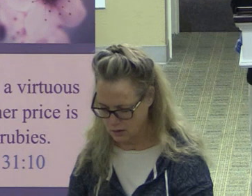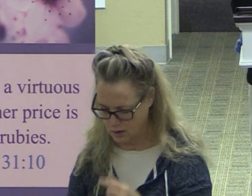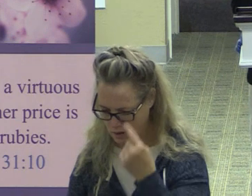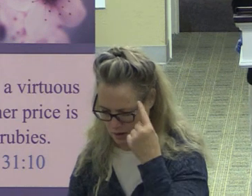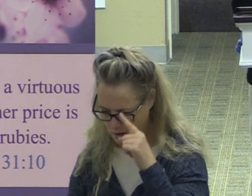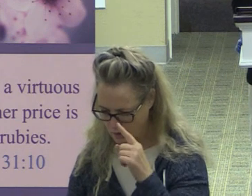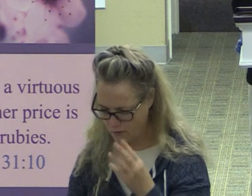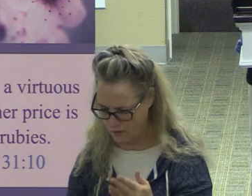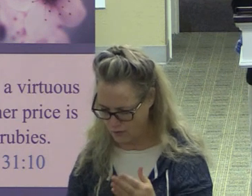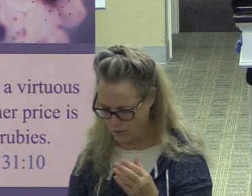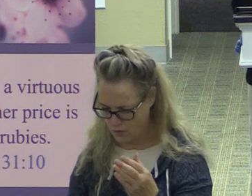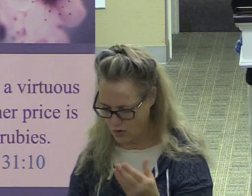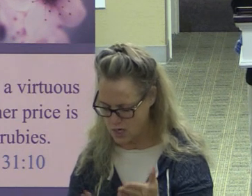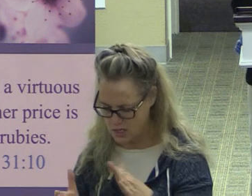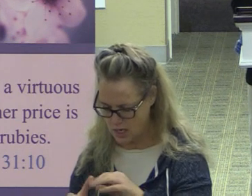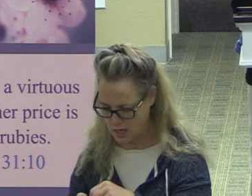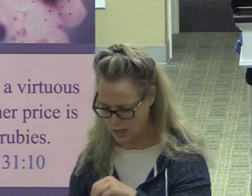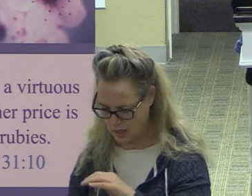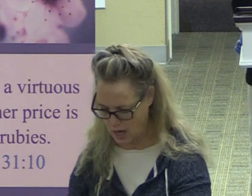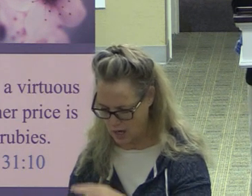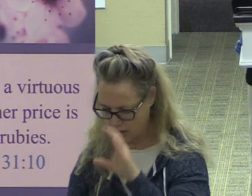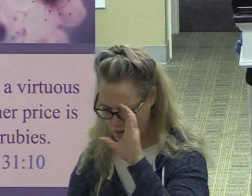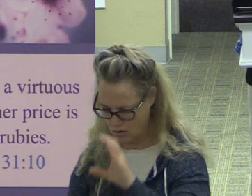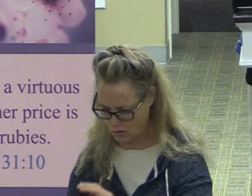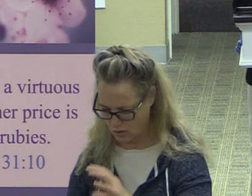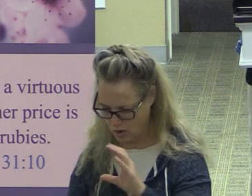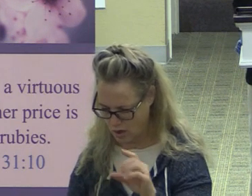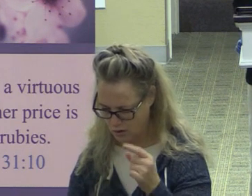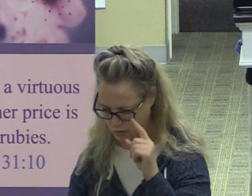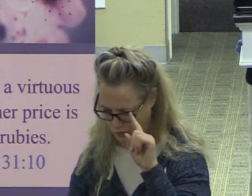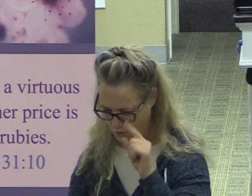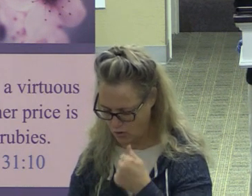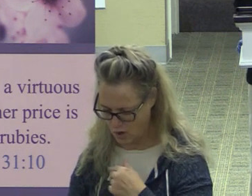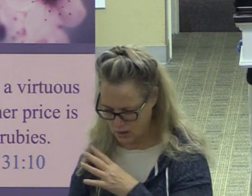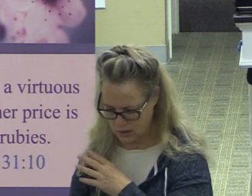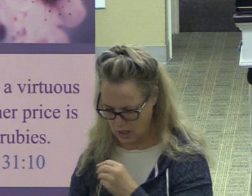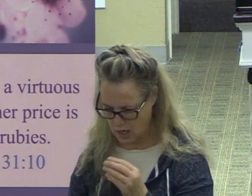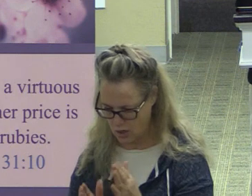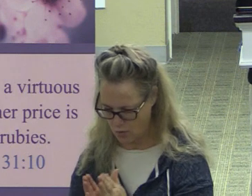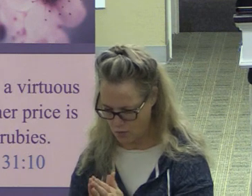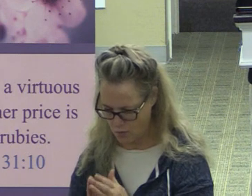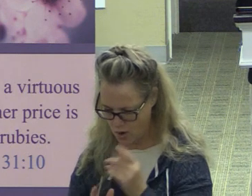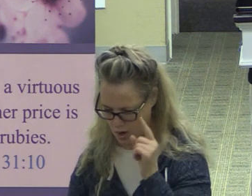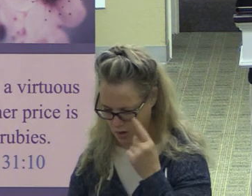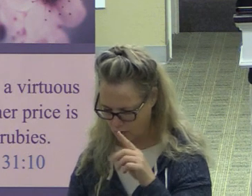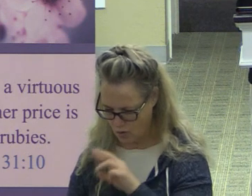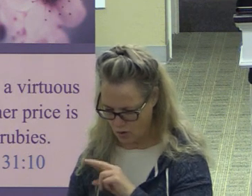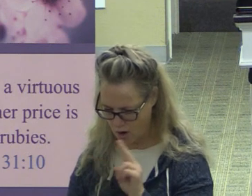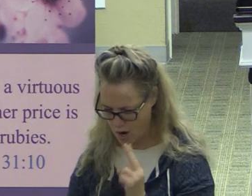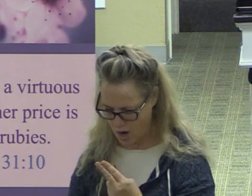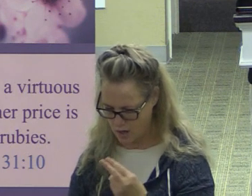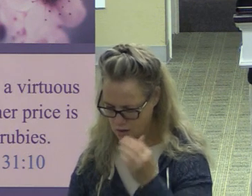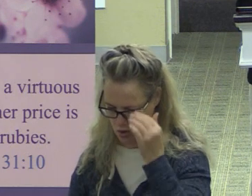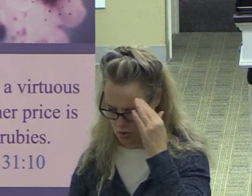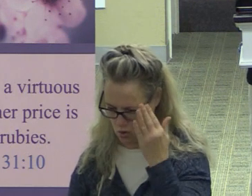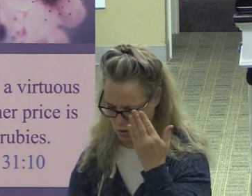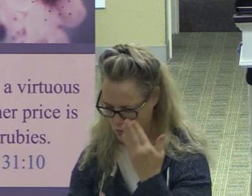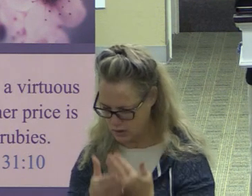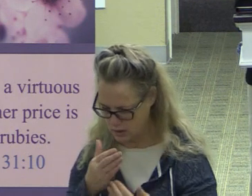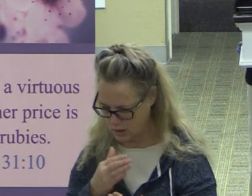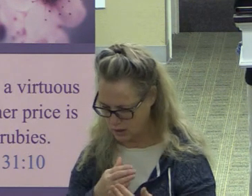for dying on the cross for us, and for praying for us and knowing what is coming up in our